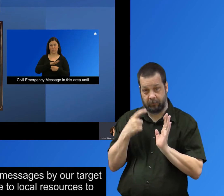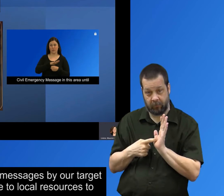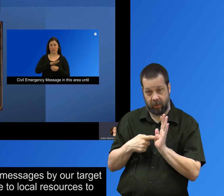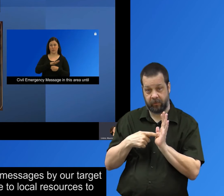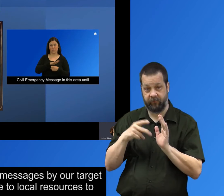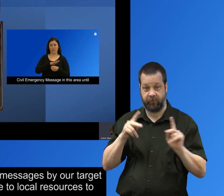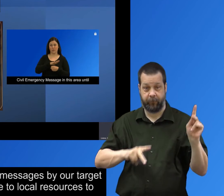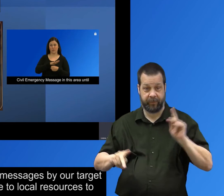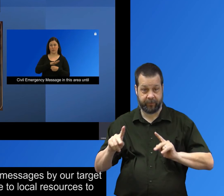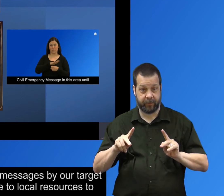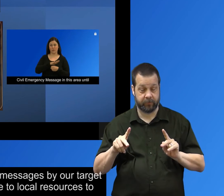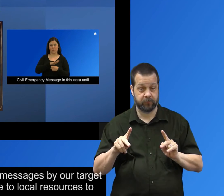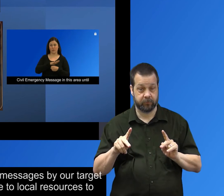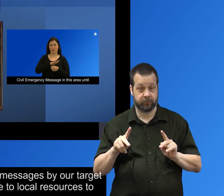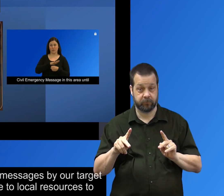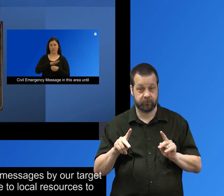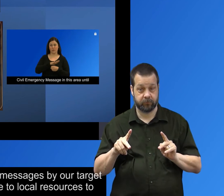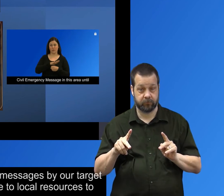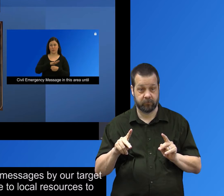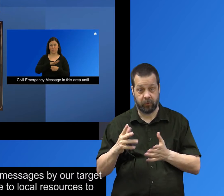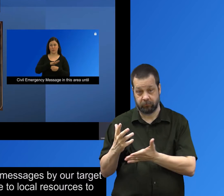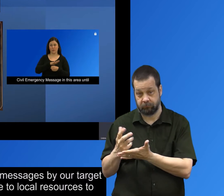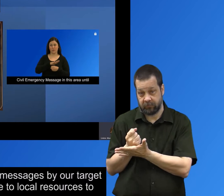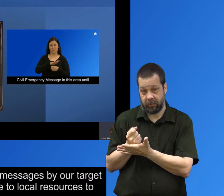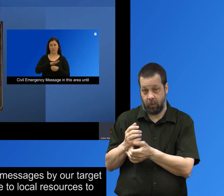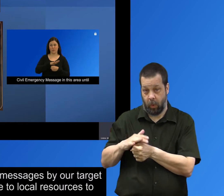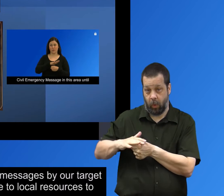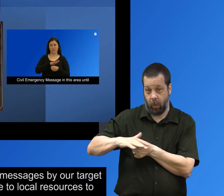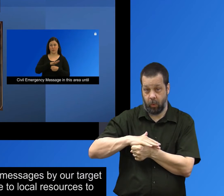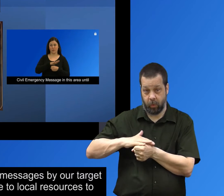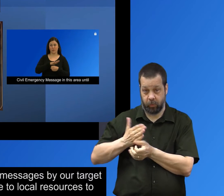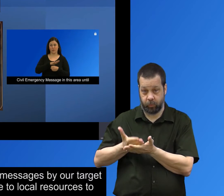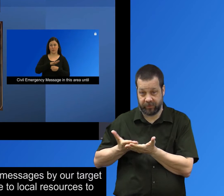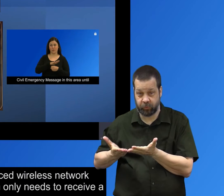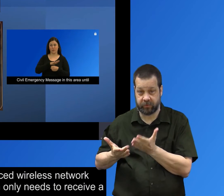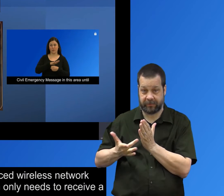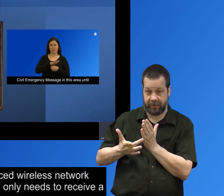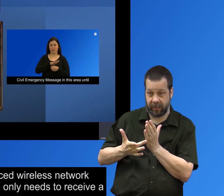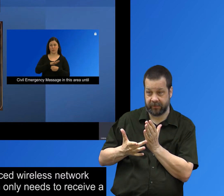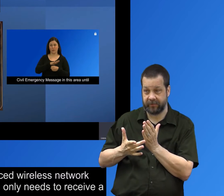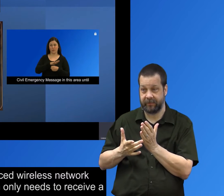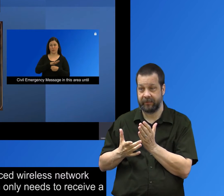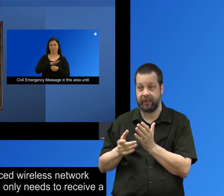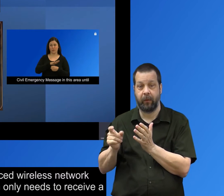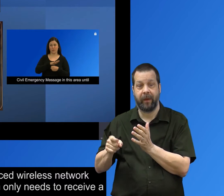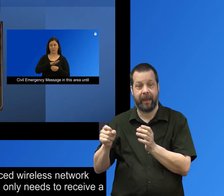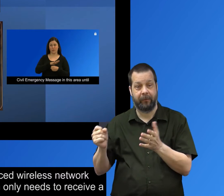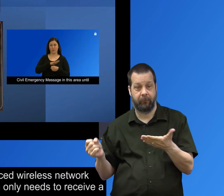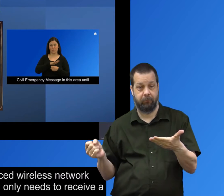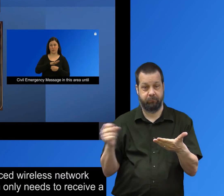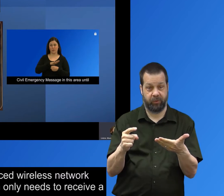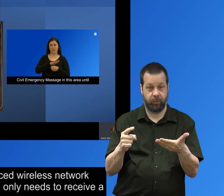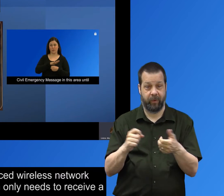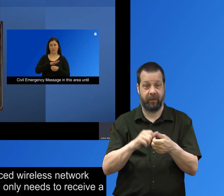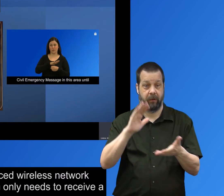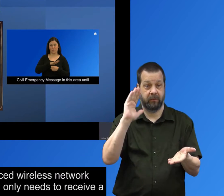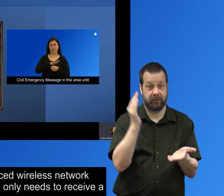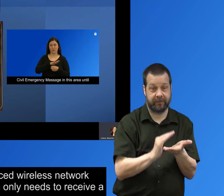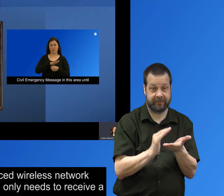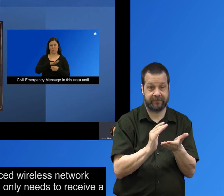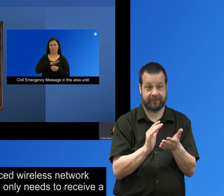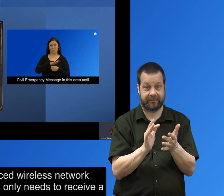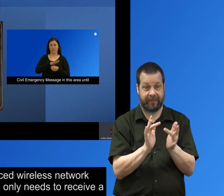target populations. The system makes use of local resources to support operation in times of reduced wireless